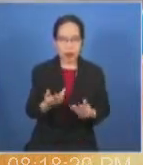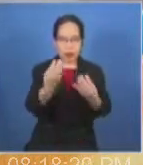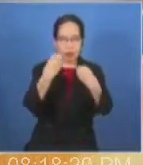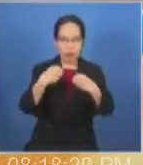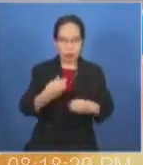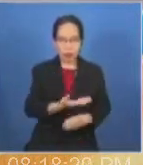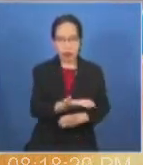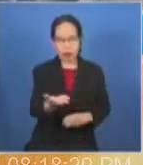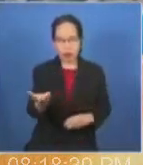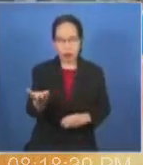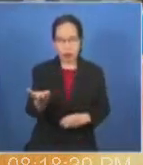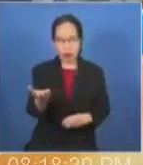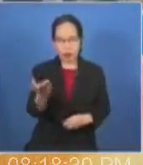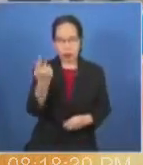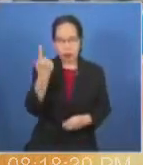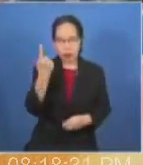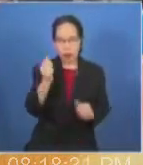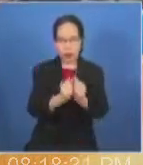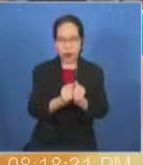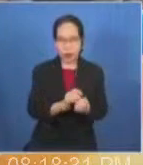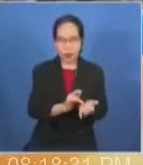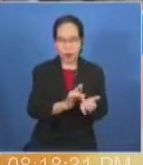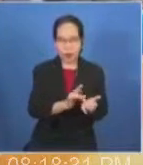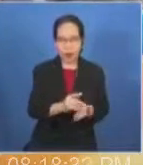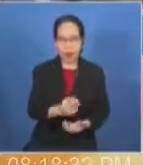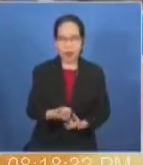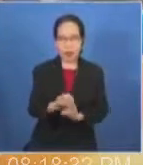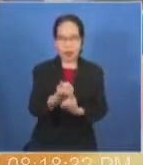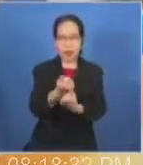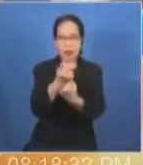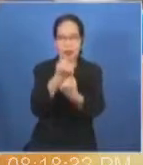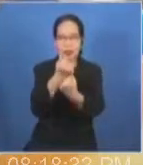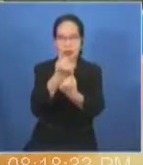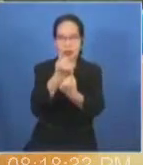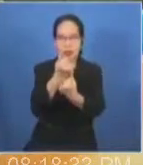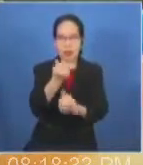which you give along with medical assistance.